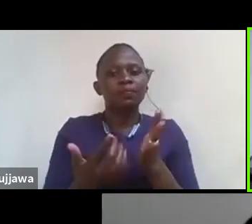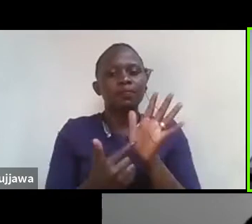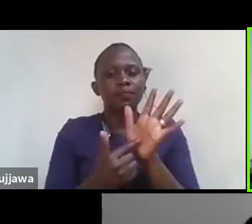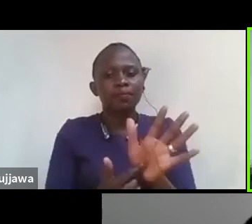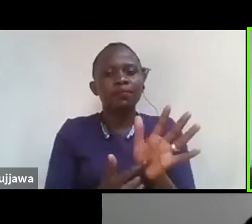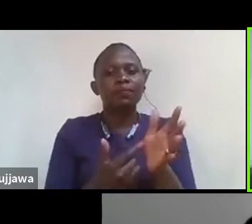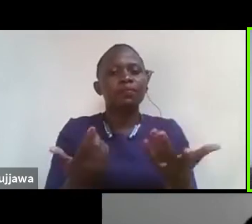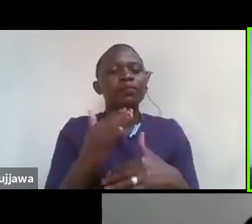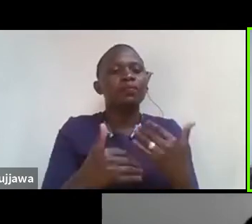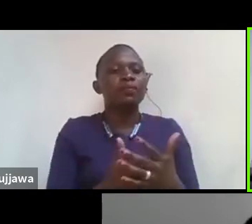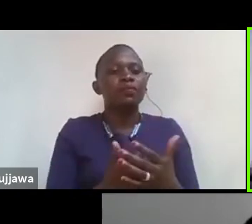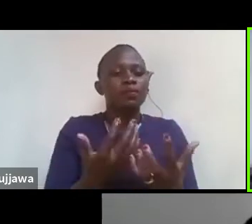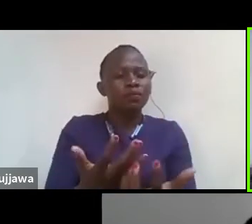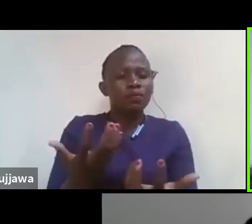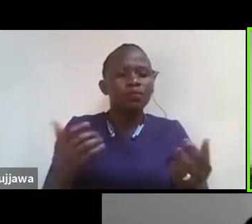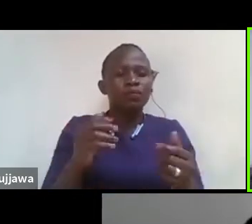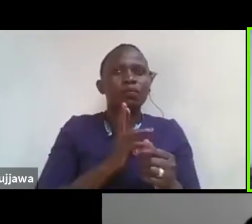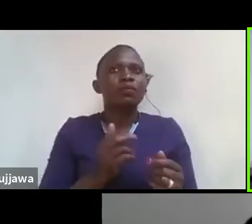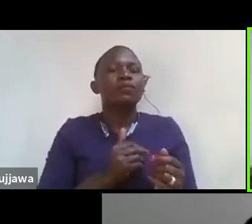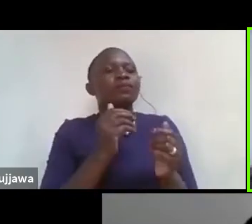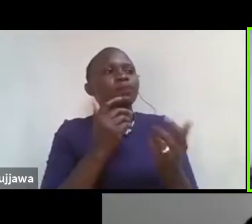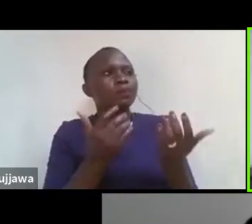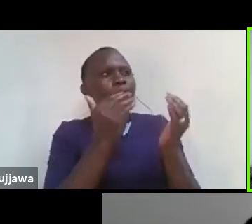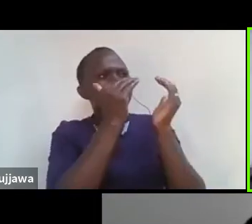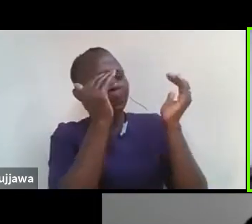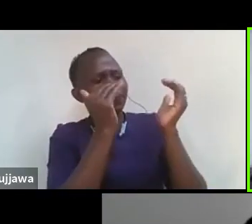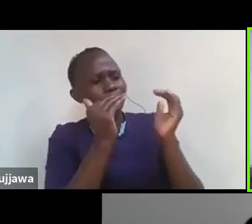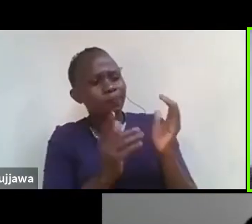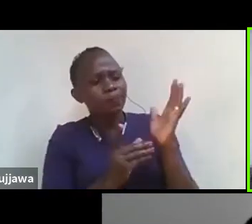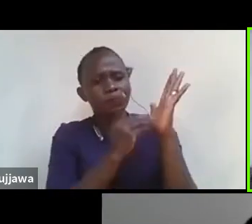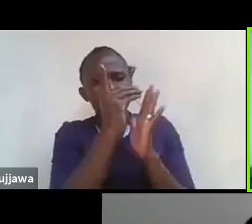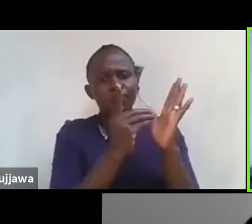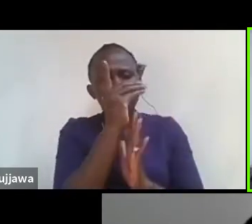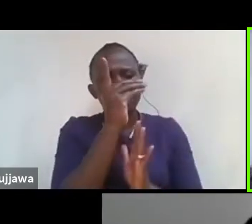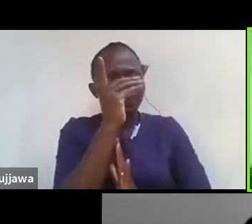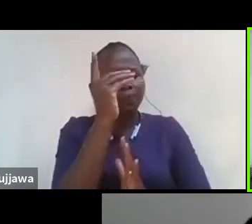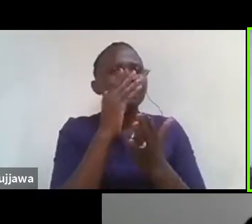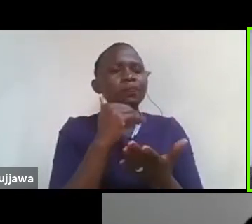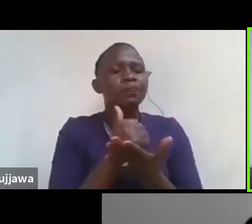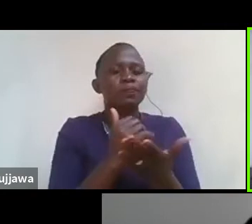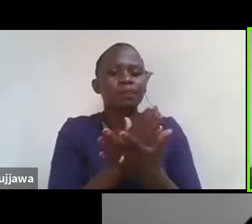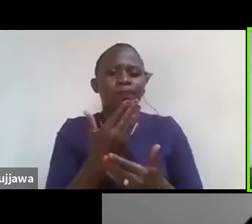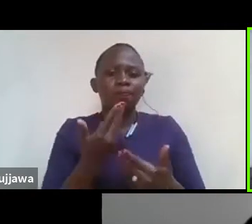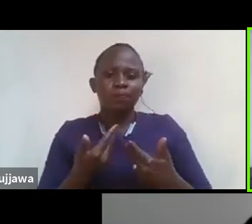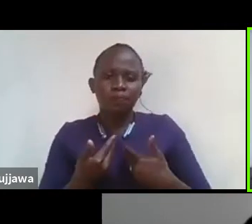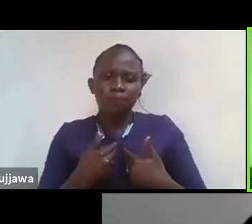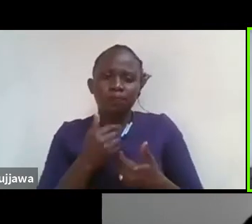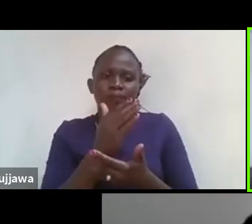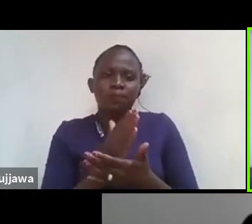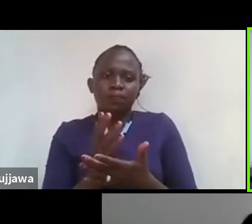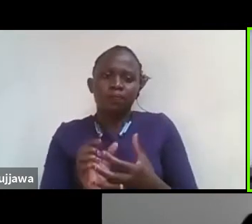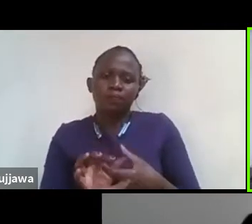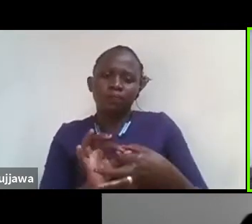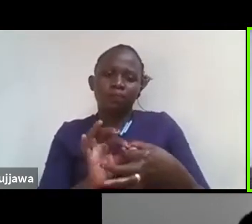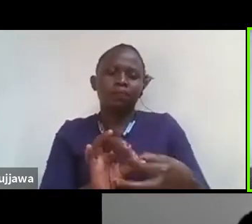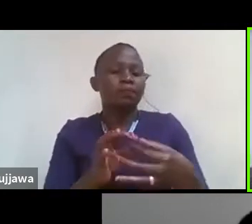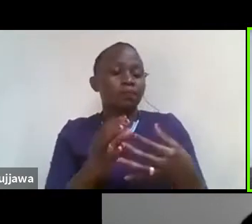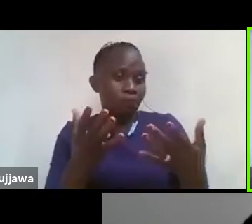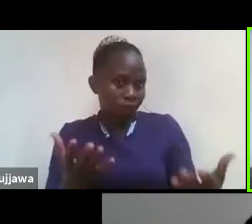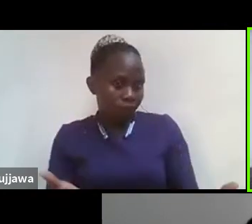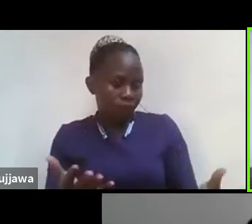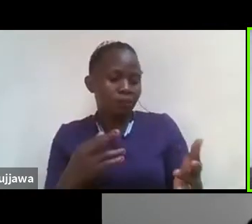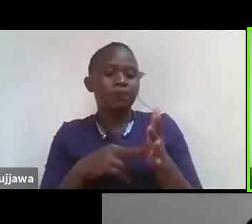that kind of infrastructure development you're seeing is really driven by certain minerals and substances, right? That are mined, that